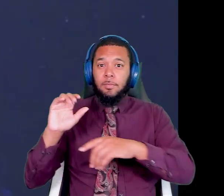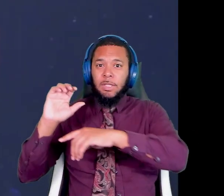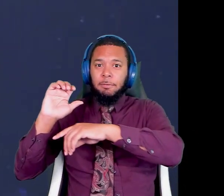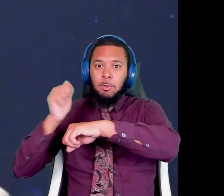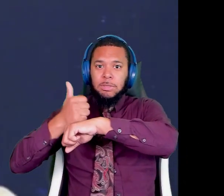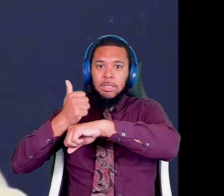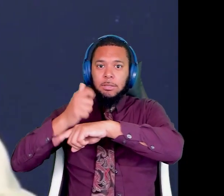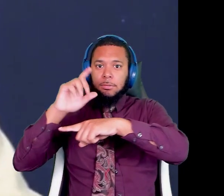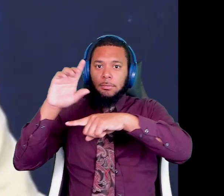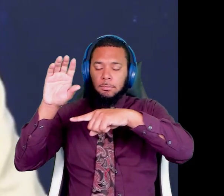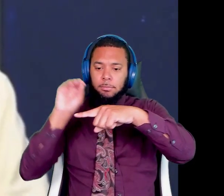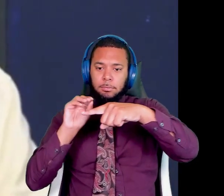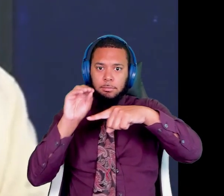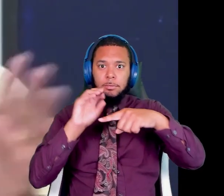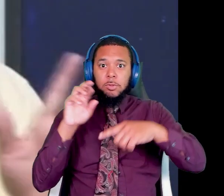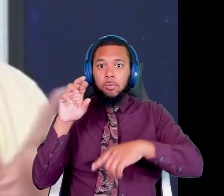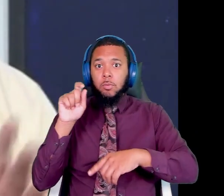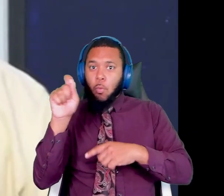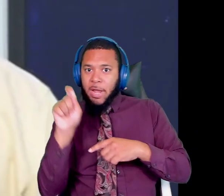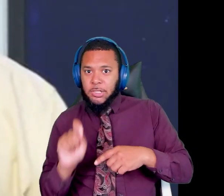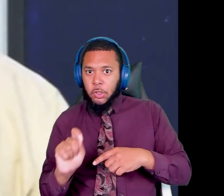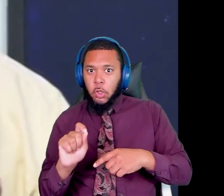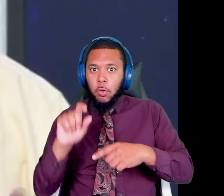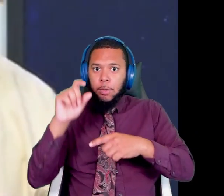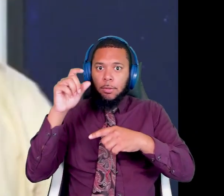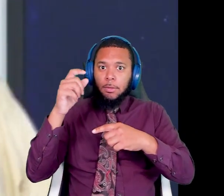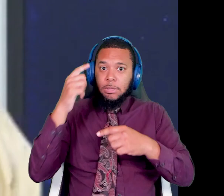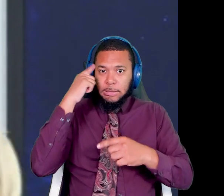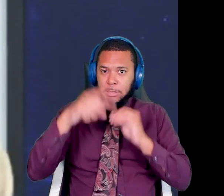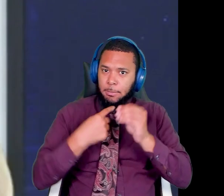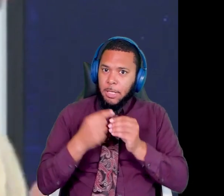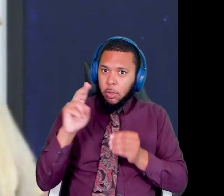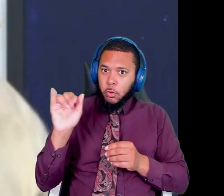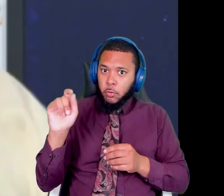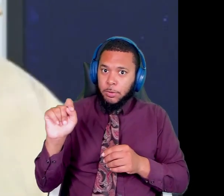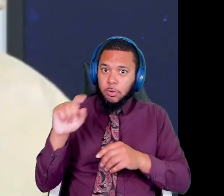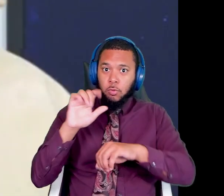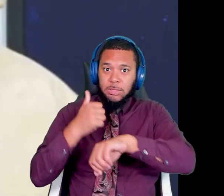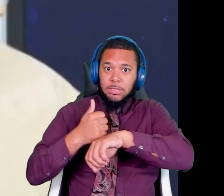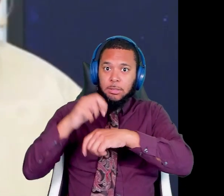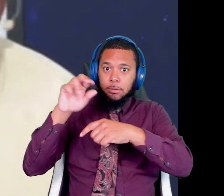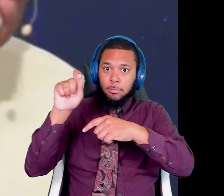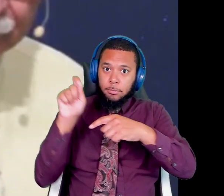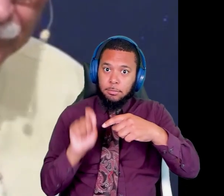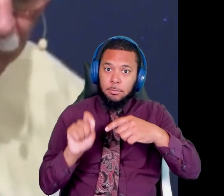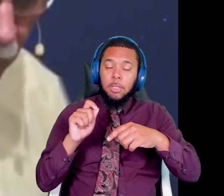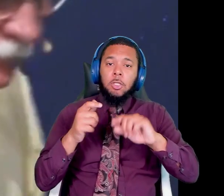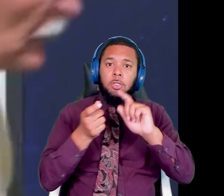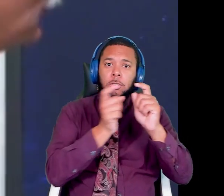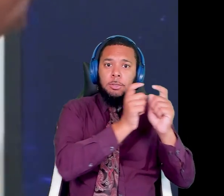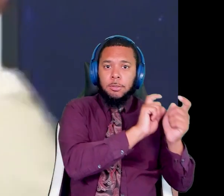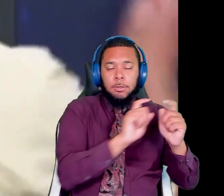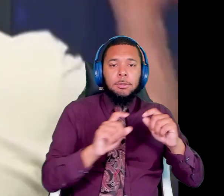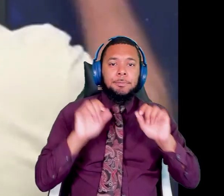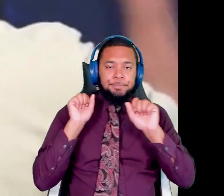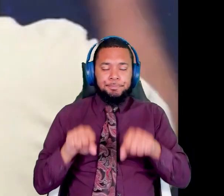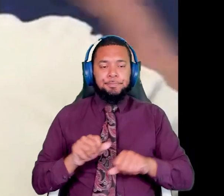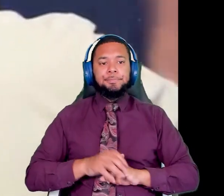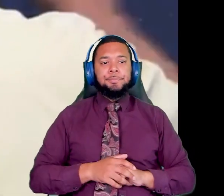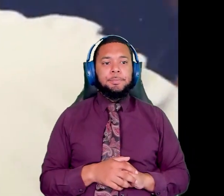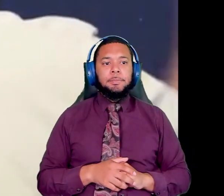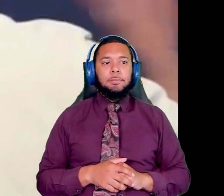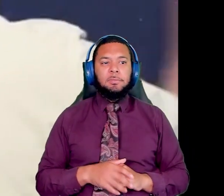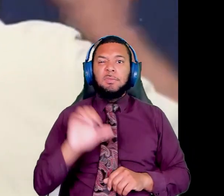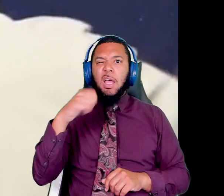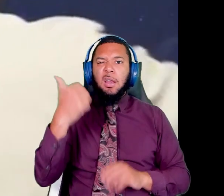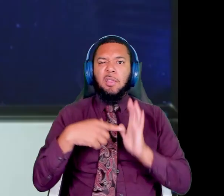these ratios, okay, thinking about the units, you can convert from one to another. Let's do another